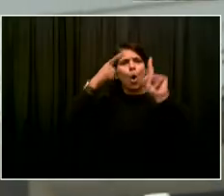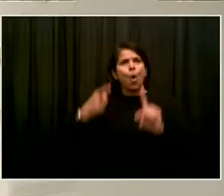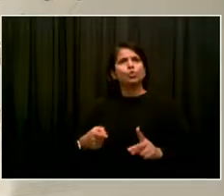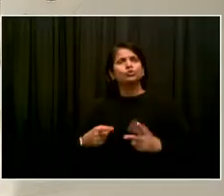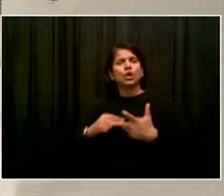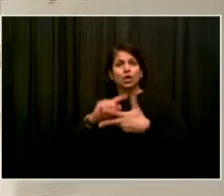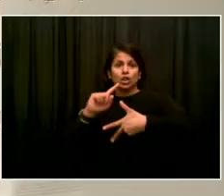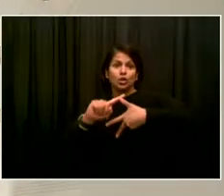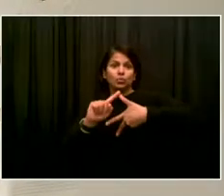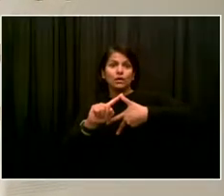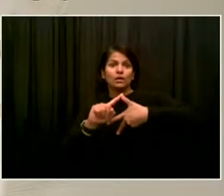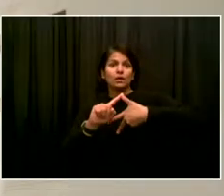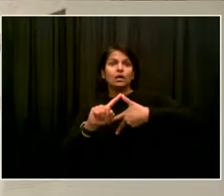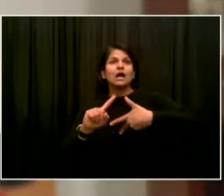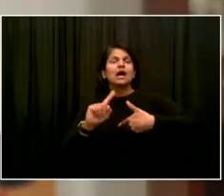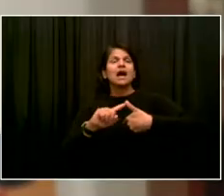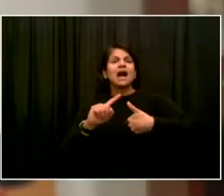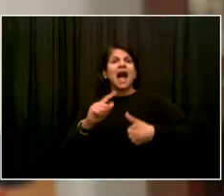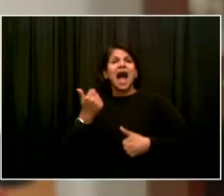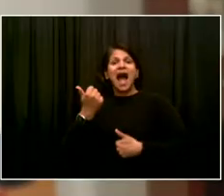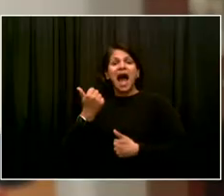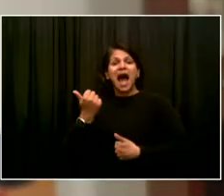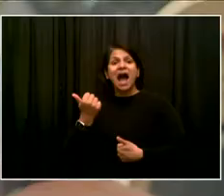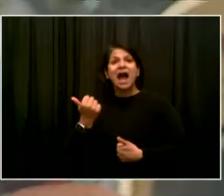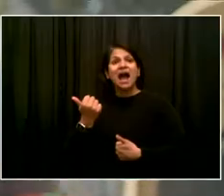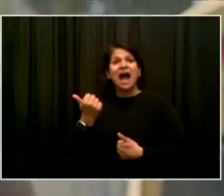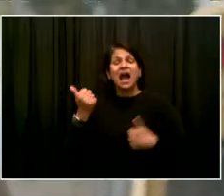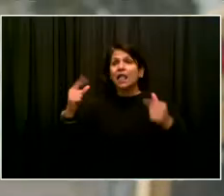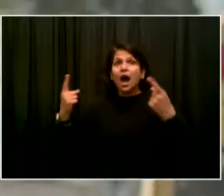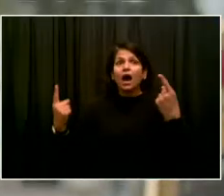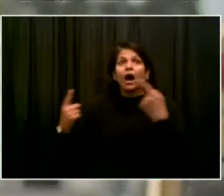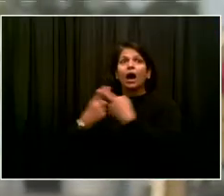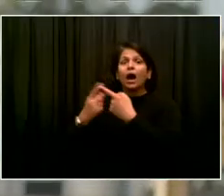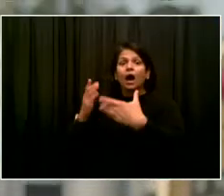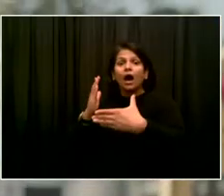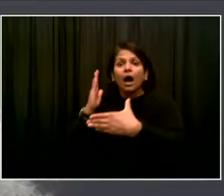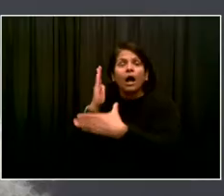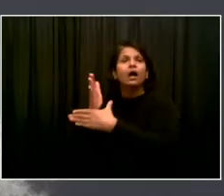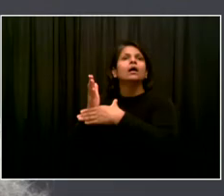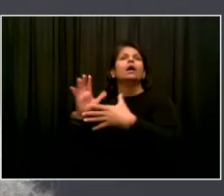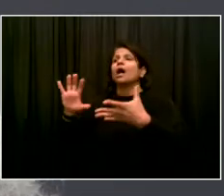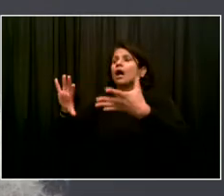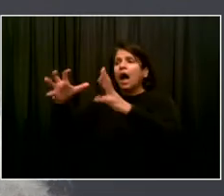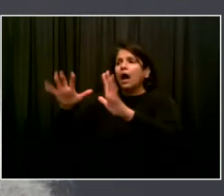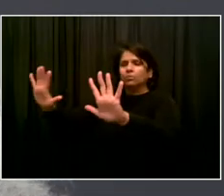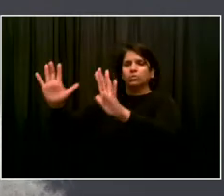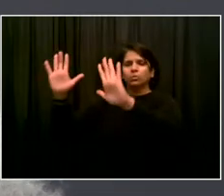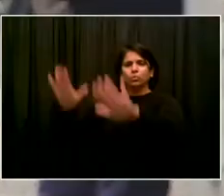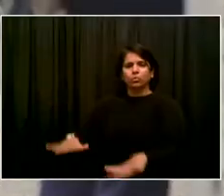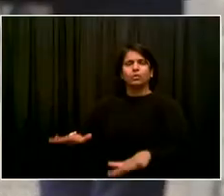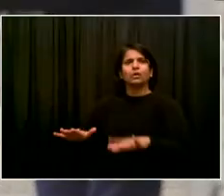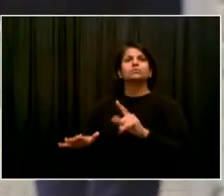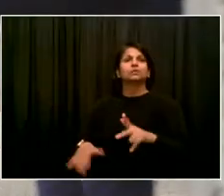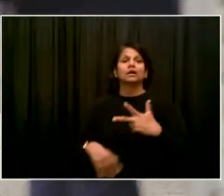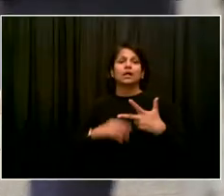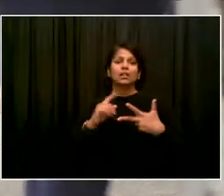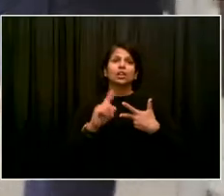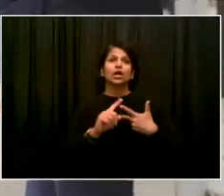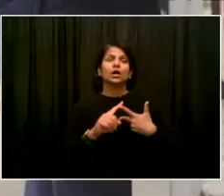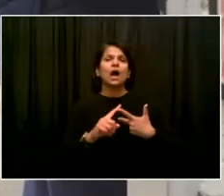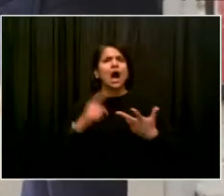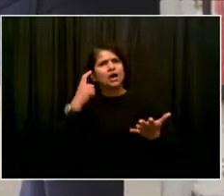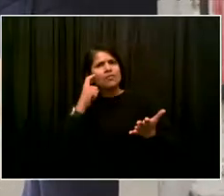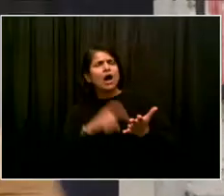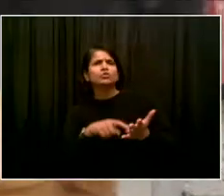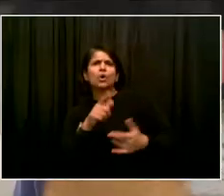interrupt, de-escalate conflicts on the spot. The second is to identify those high-risk young people engaged